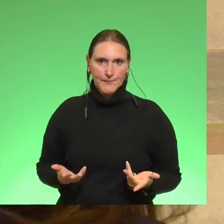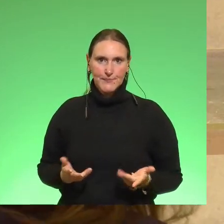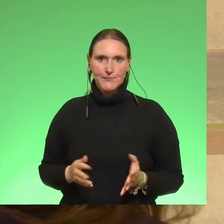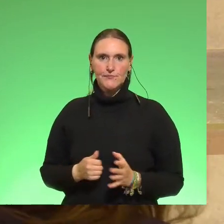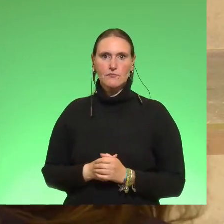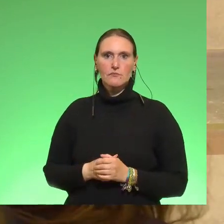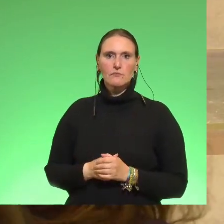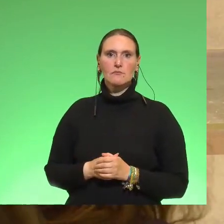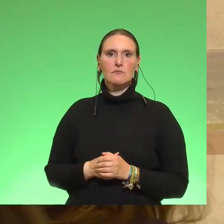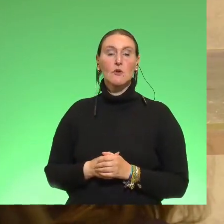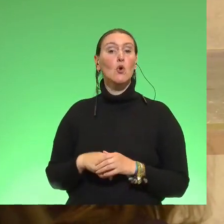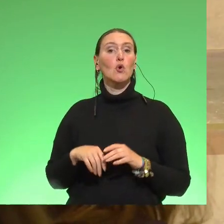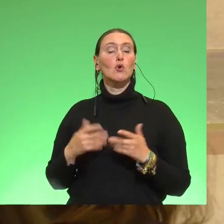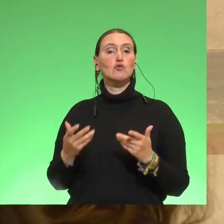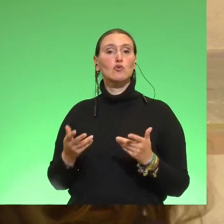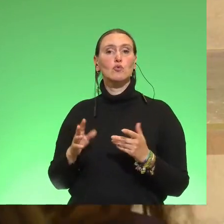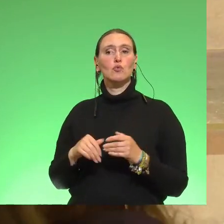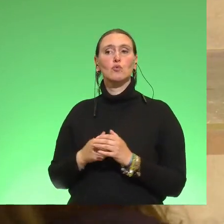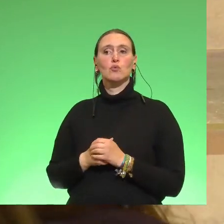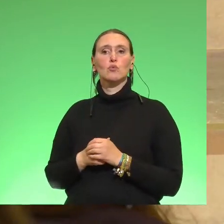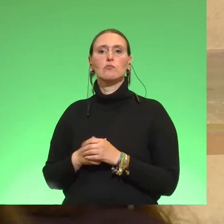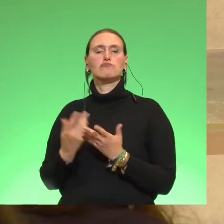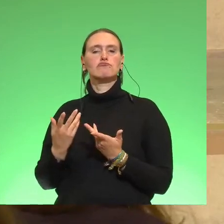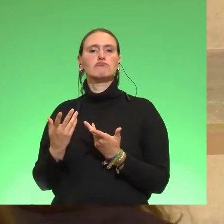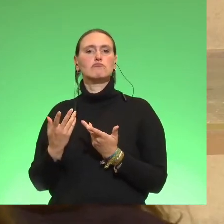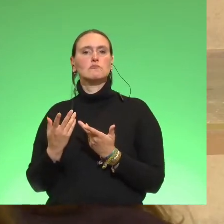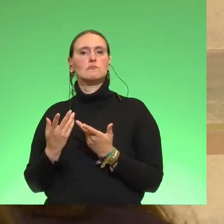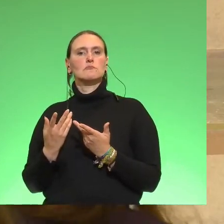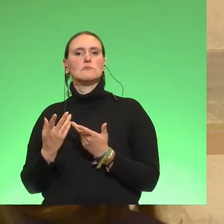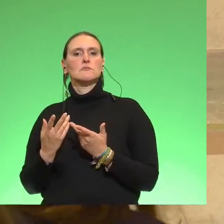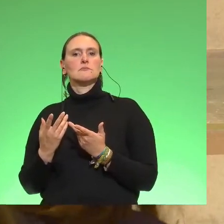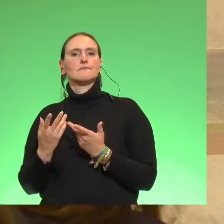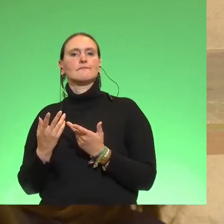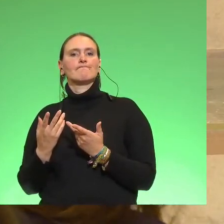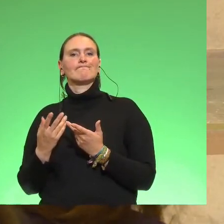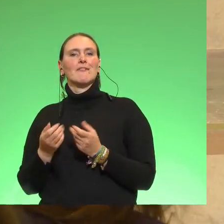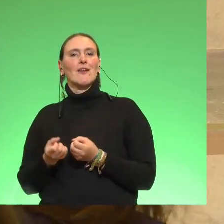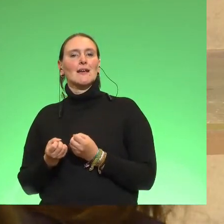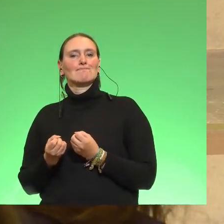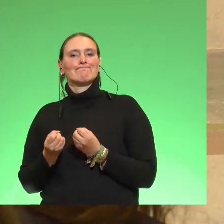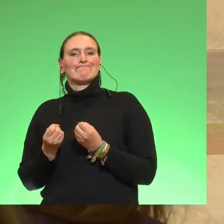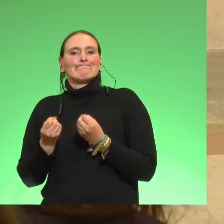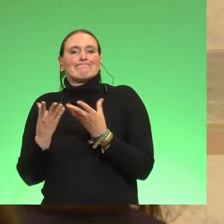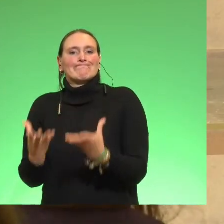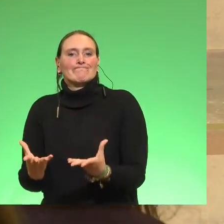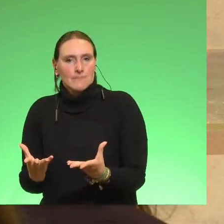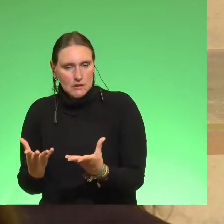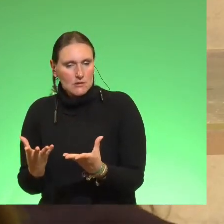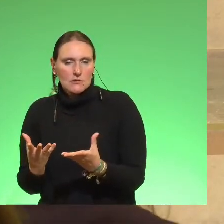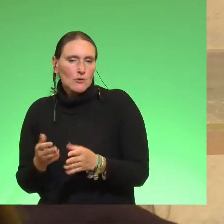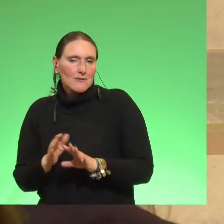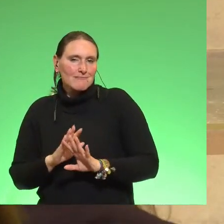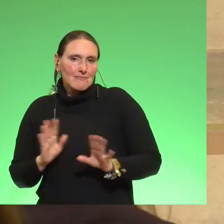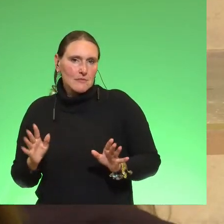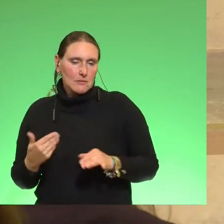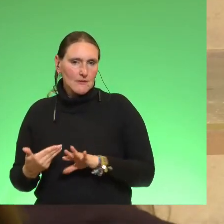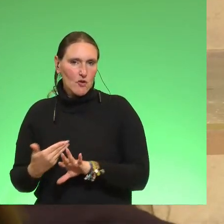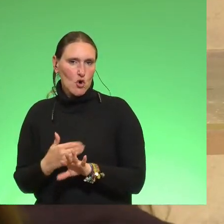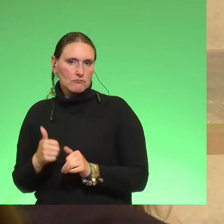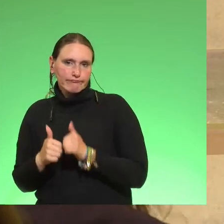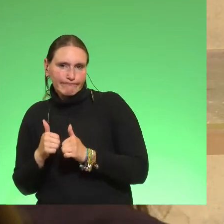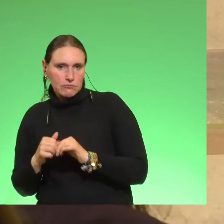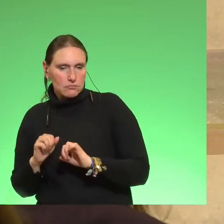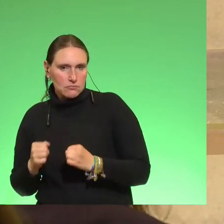outcome. So in that sense, it is very difficult to me personally. Maybe other people can